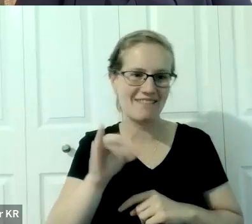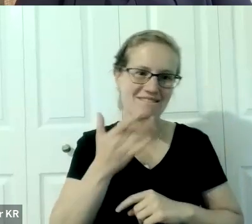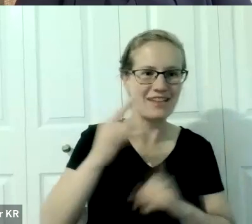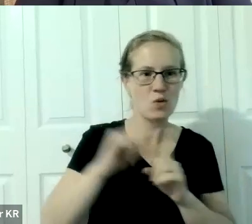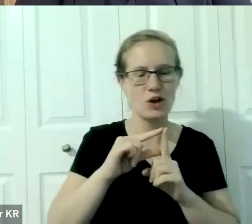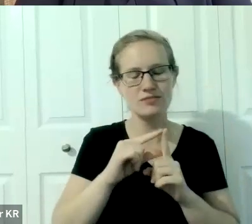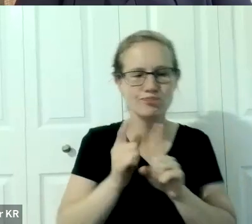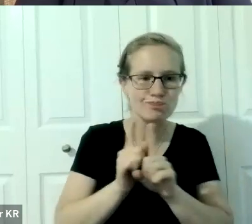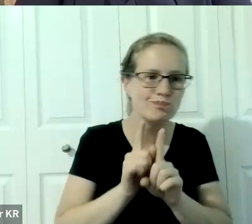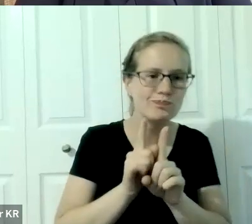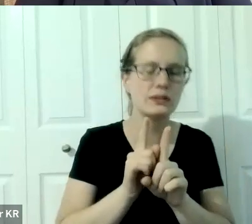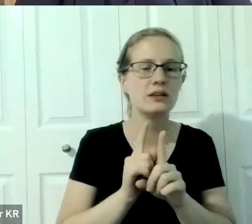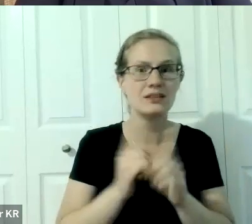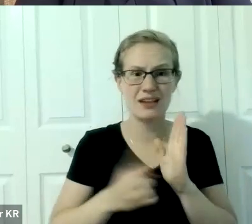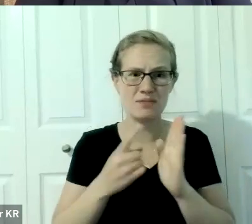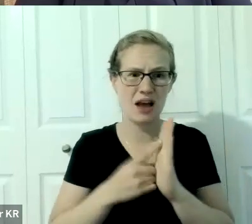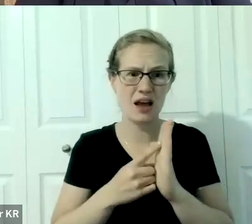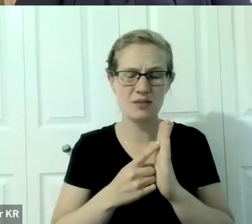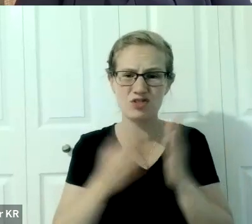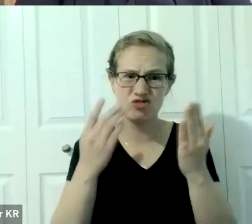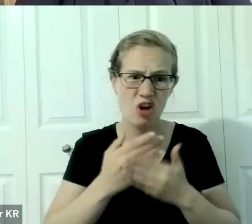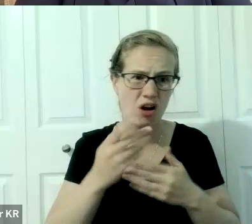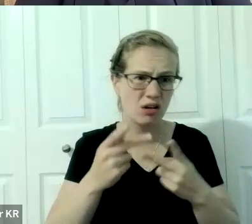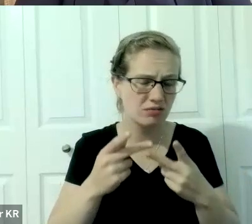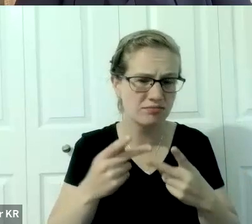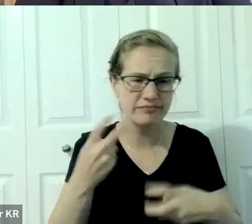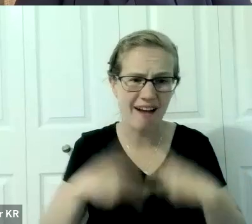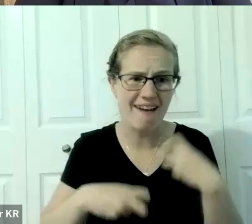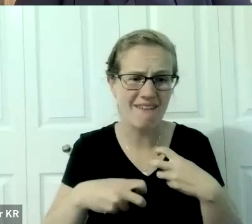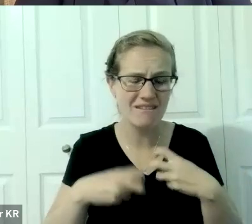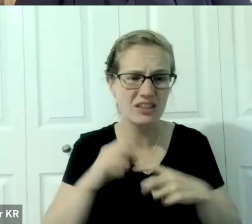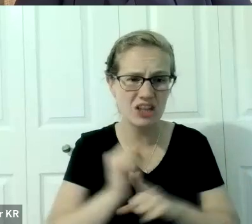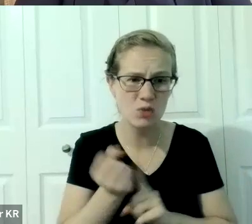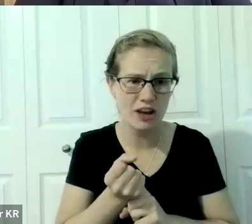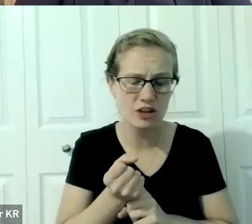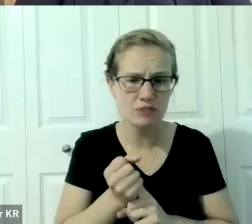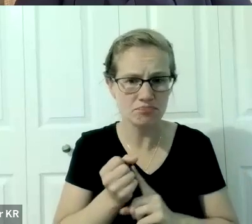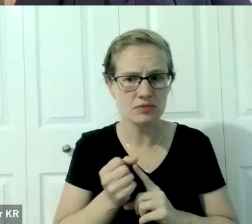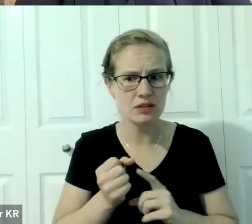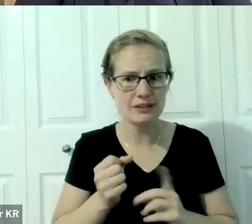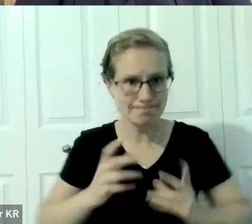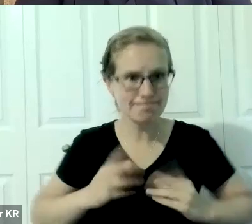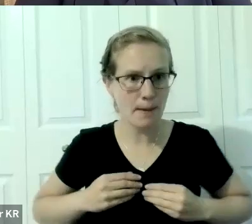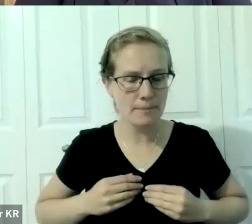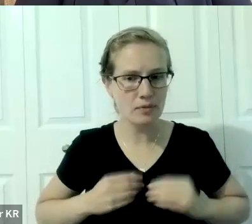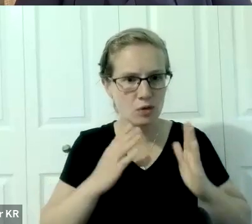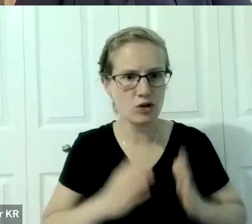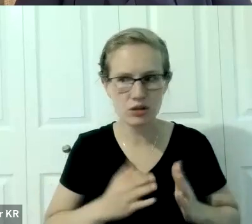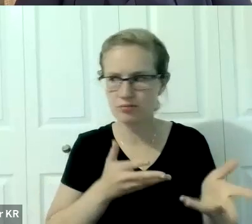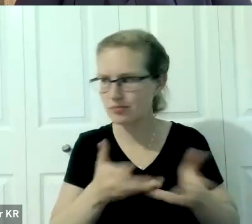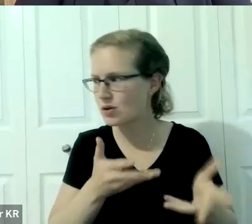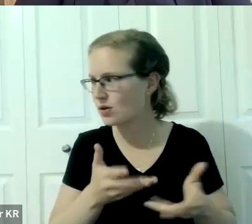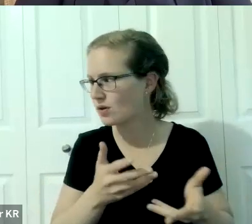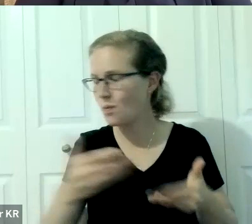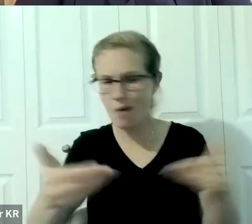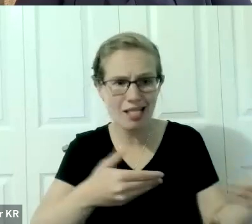sometimes go into very dark places with them, very difficult places, and to accept them for where they are, to accept them and welcome them into